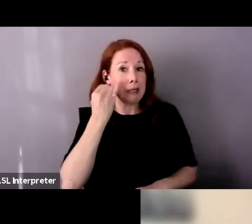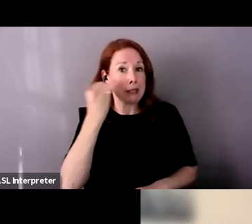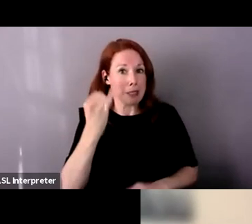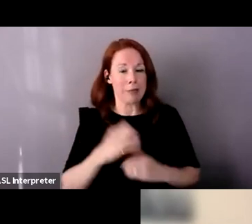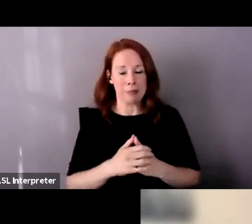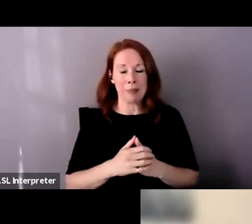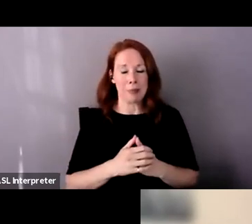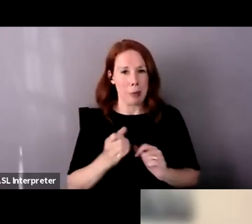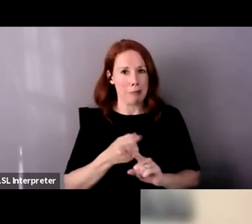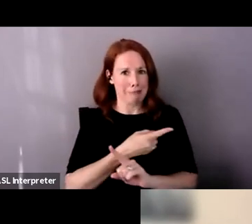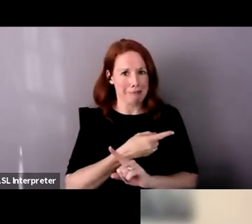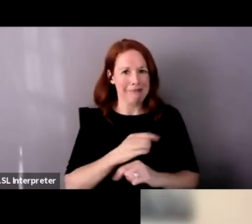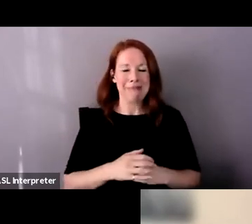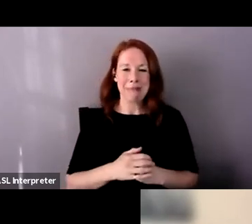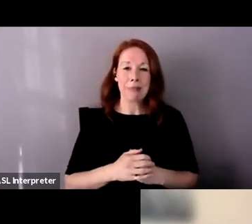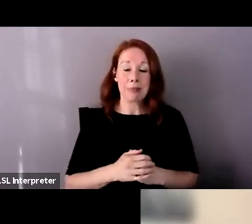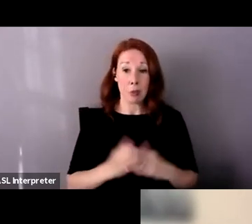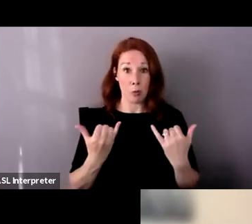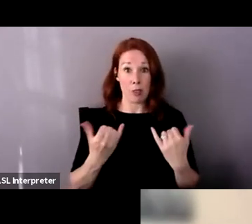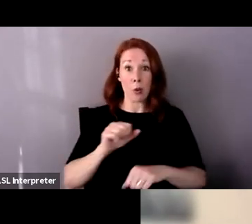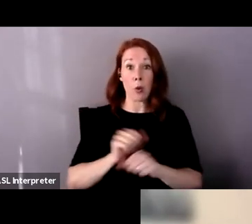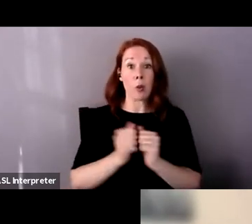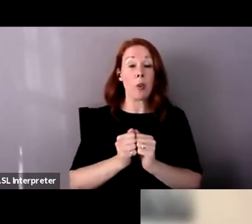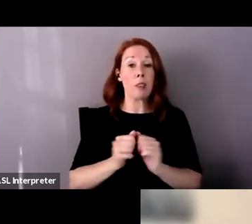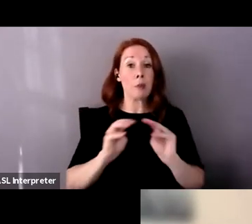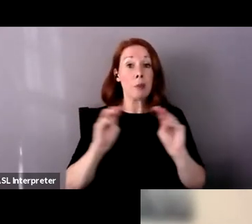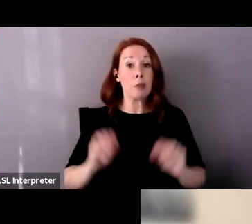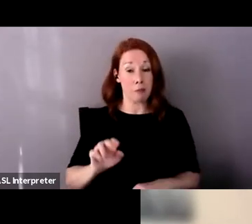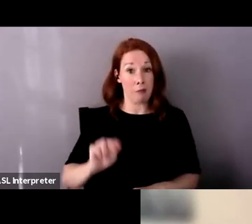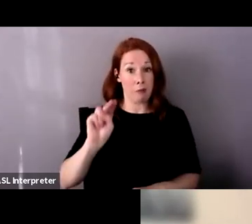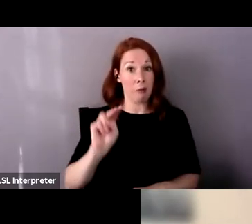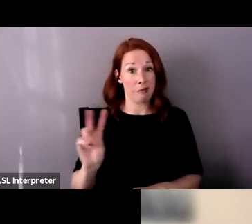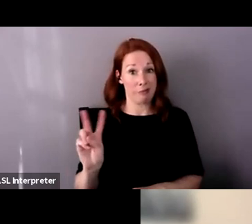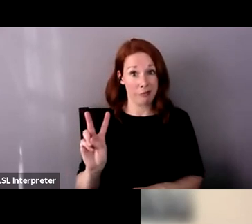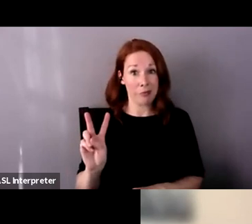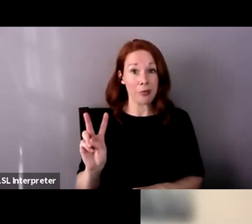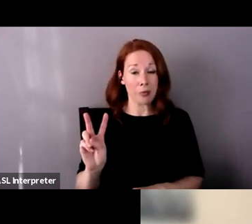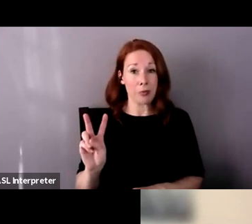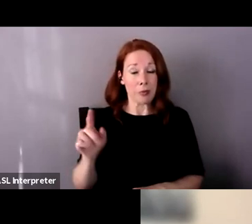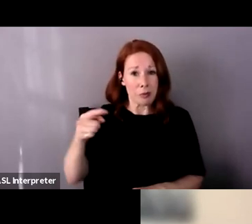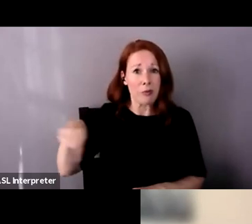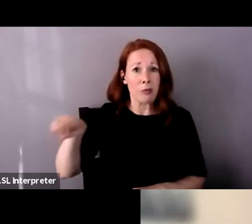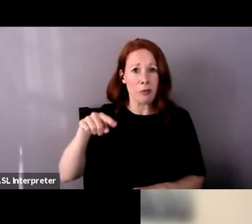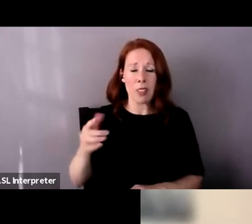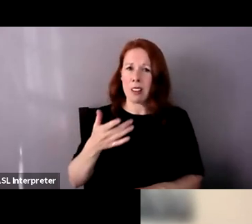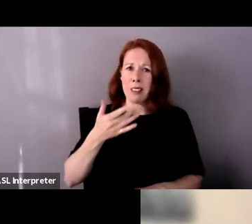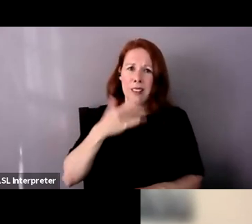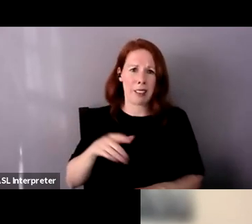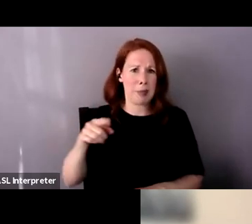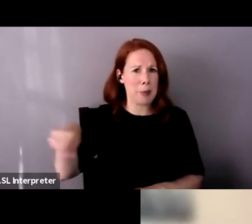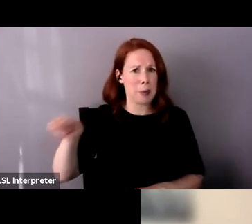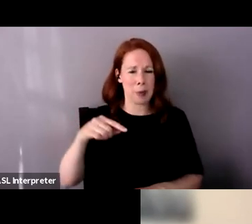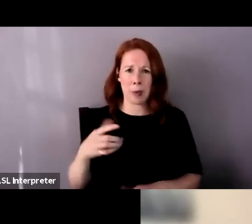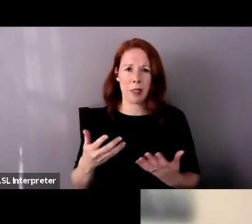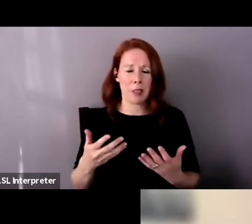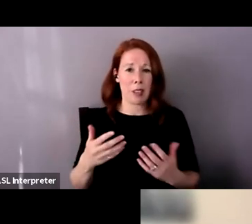bit of a tangent, but I'm currently working with the Museum of North Vancouver. And they are lucky that they are still